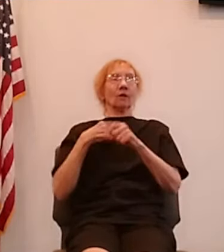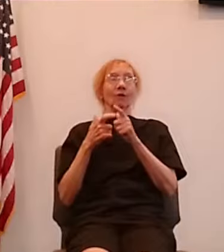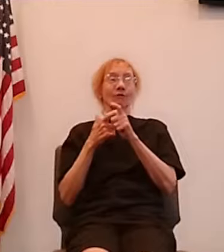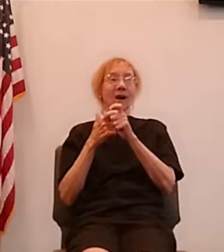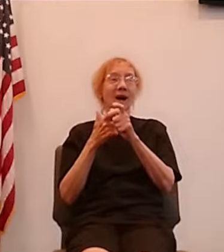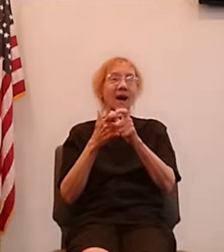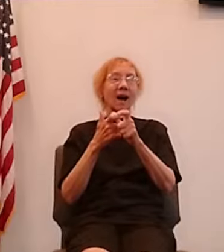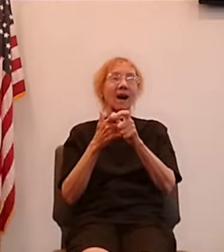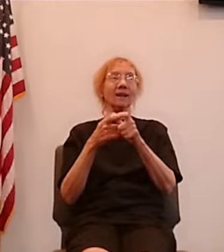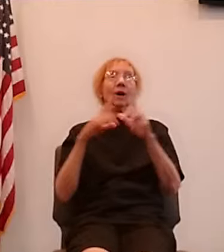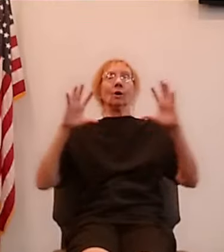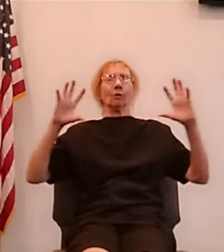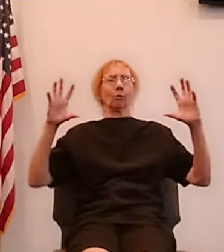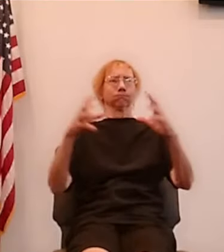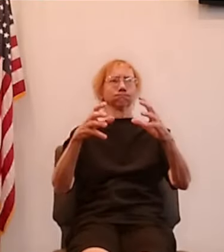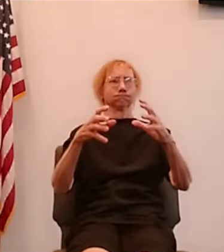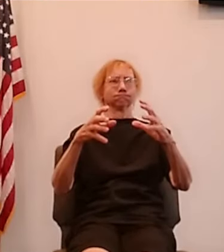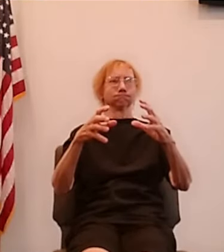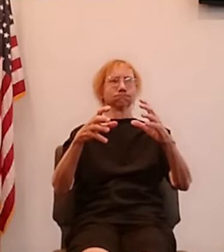to,